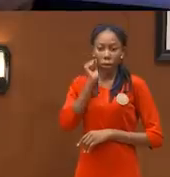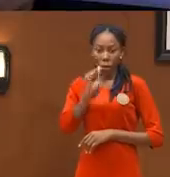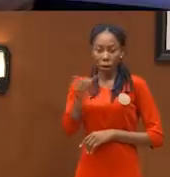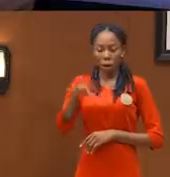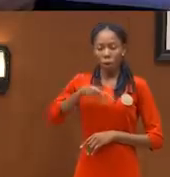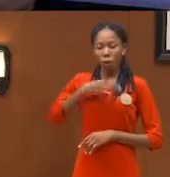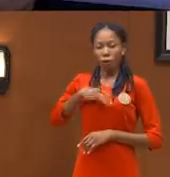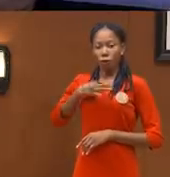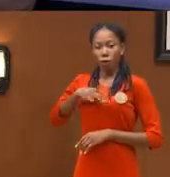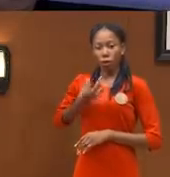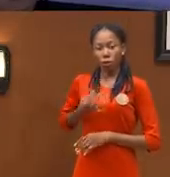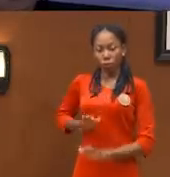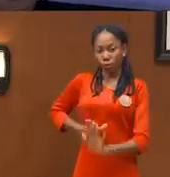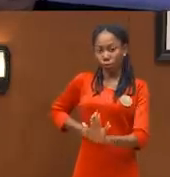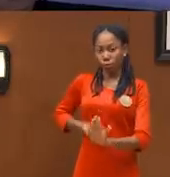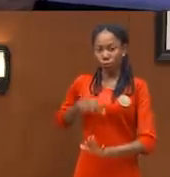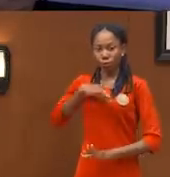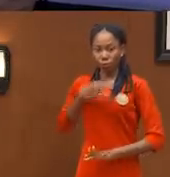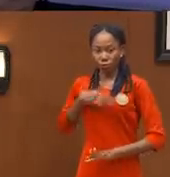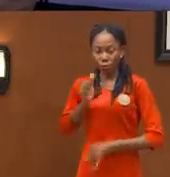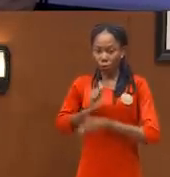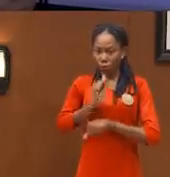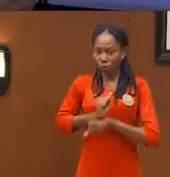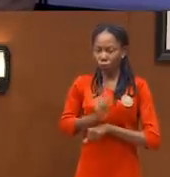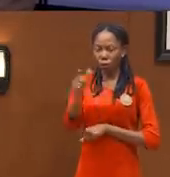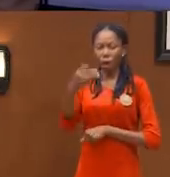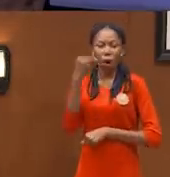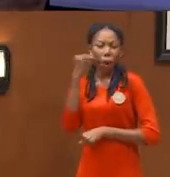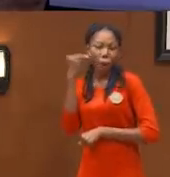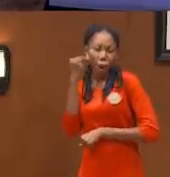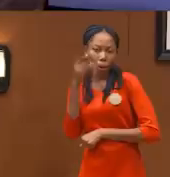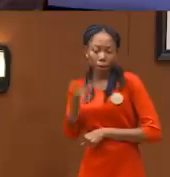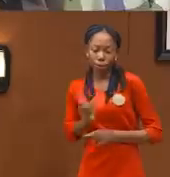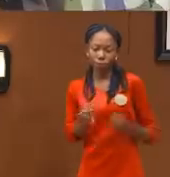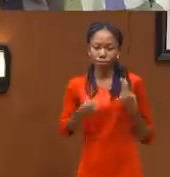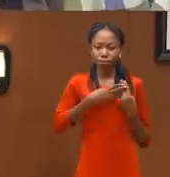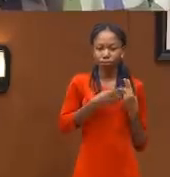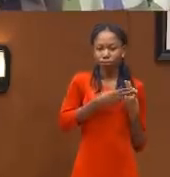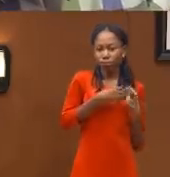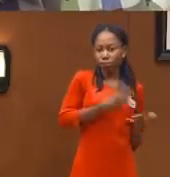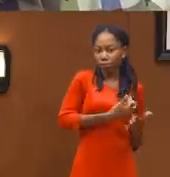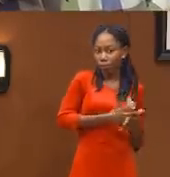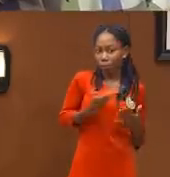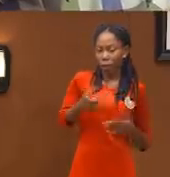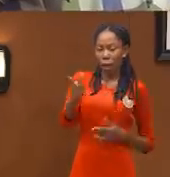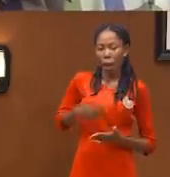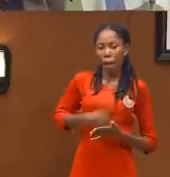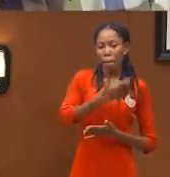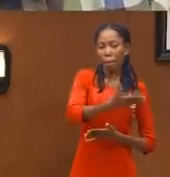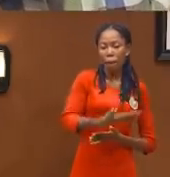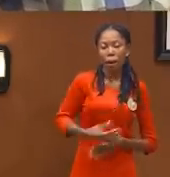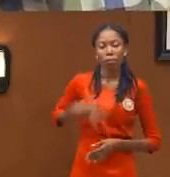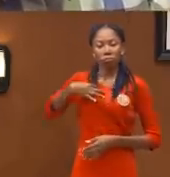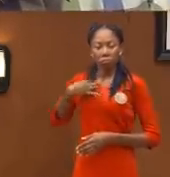designer. I had little money. I work from home. I had little money that I've saved up. So I started buying baby things little by little